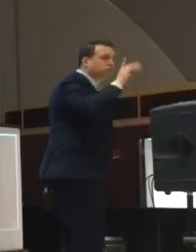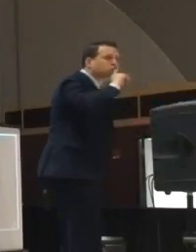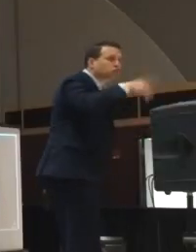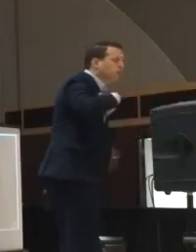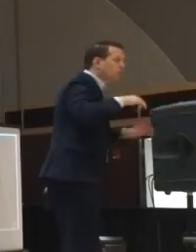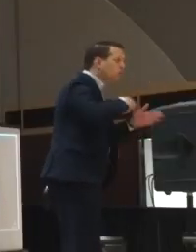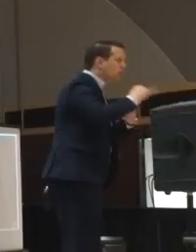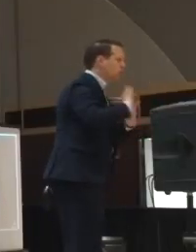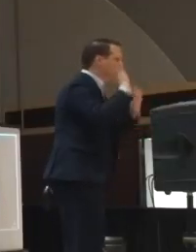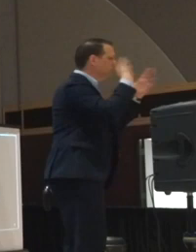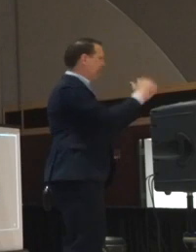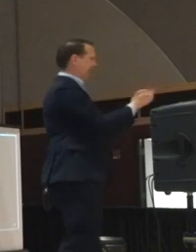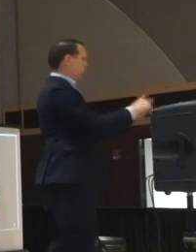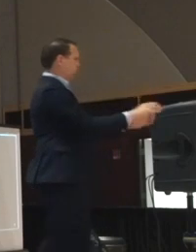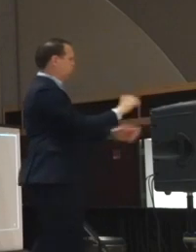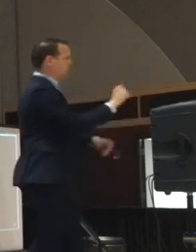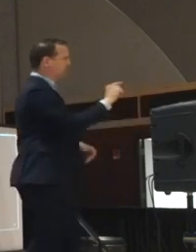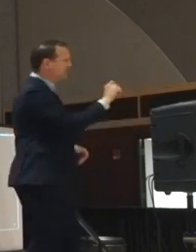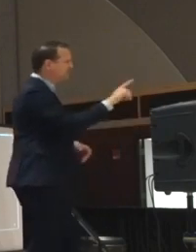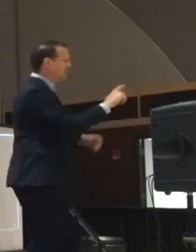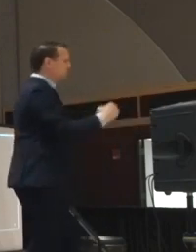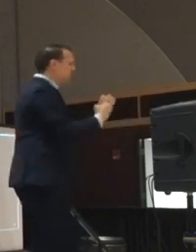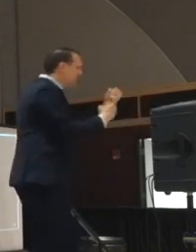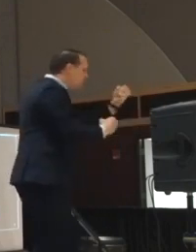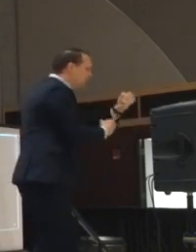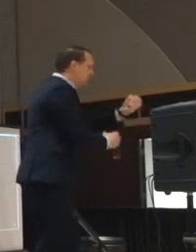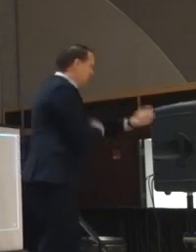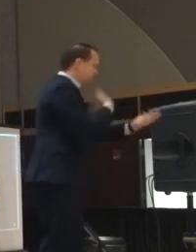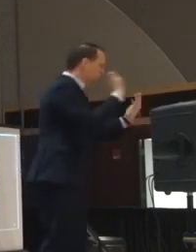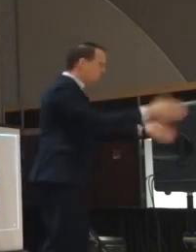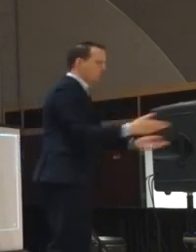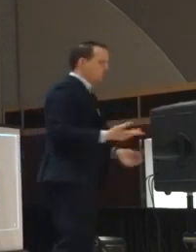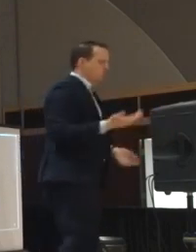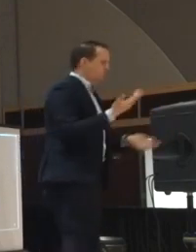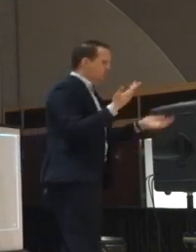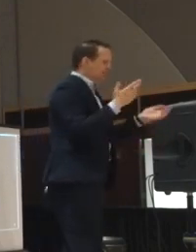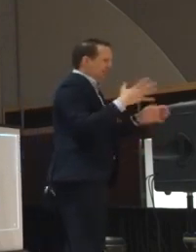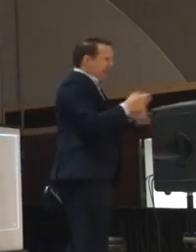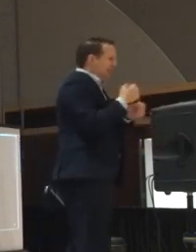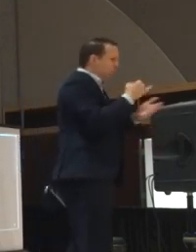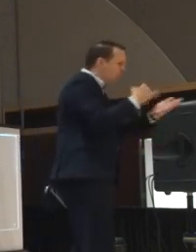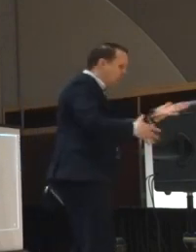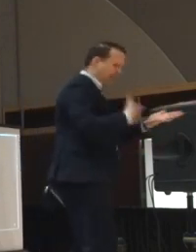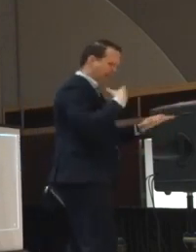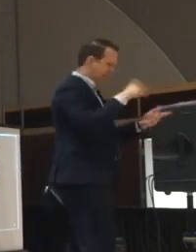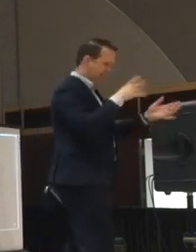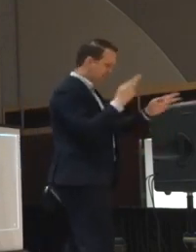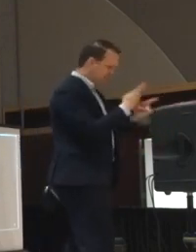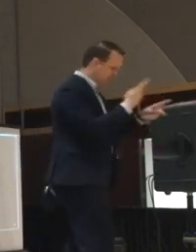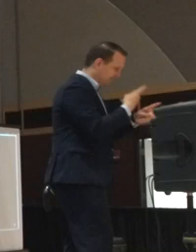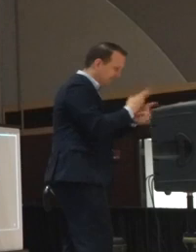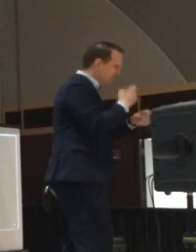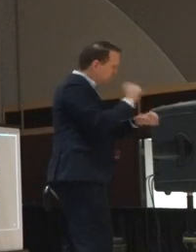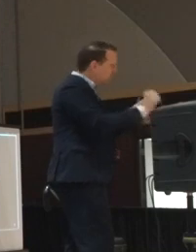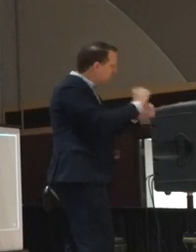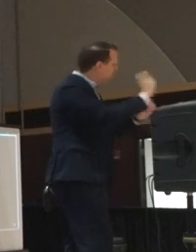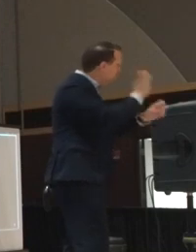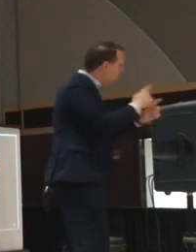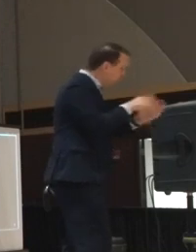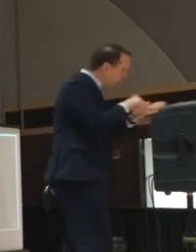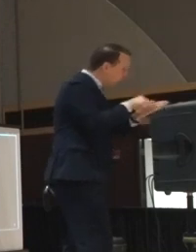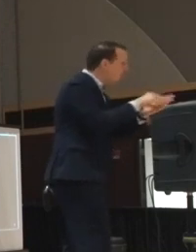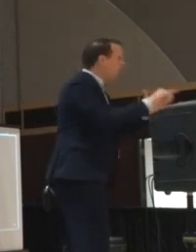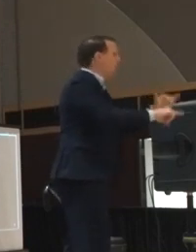this project, I had no idea how to do that steel reinforcement. Boy, I had to get some drawings. I had to scurry around, work hard to get the